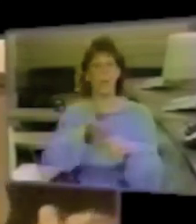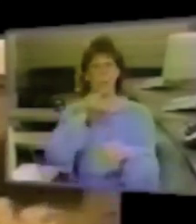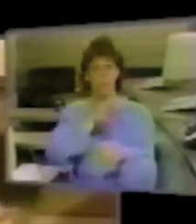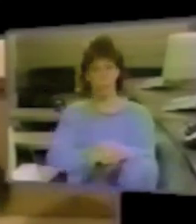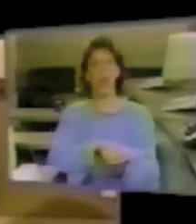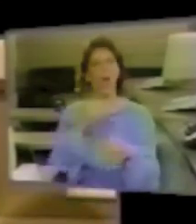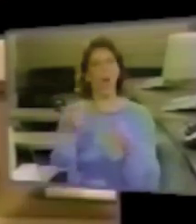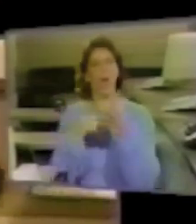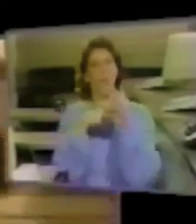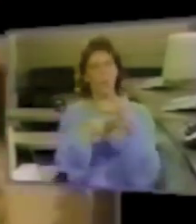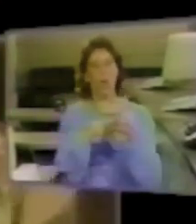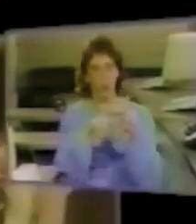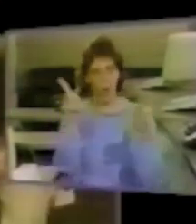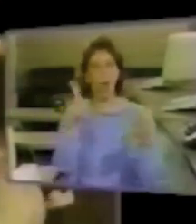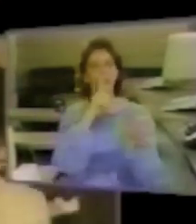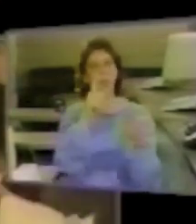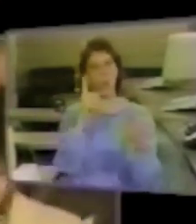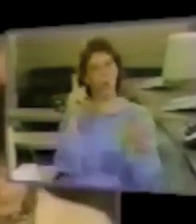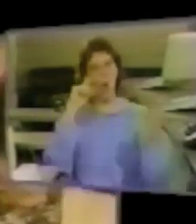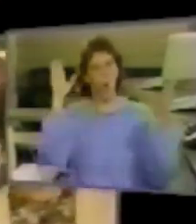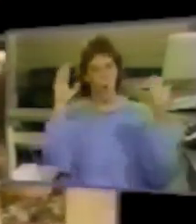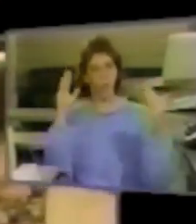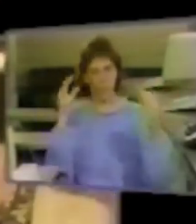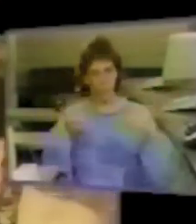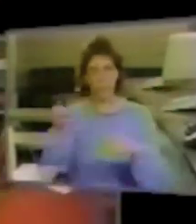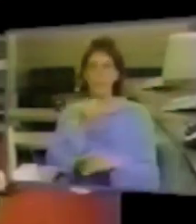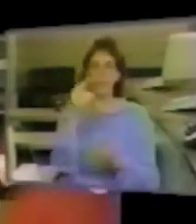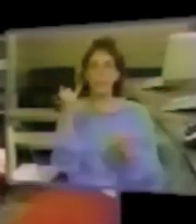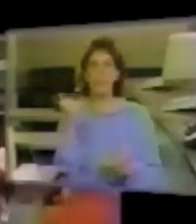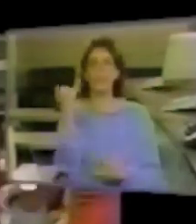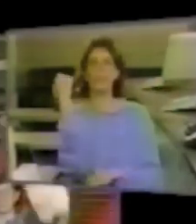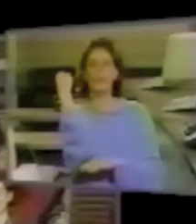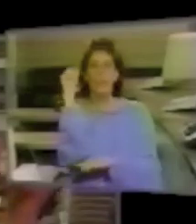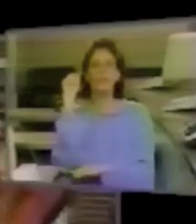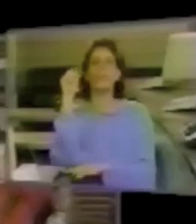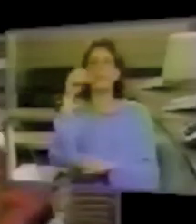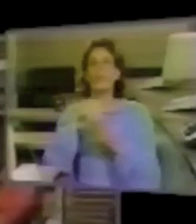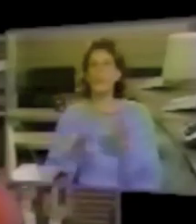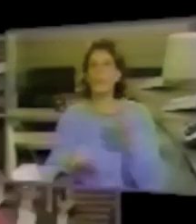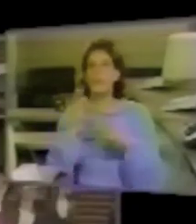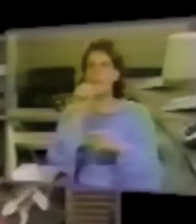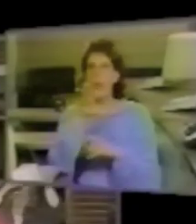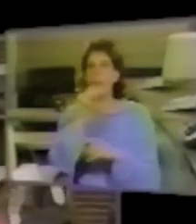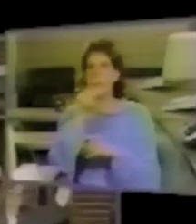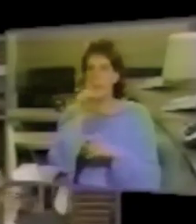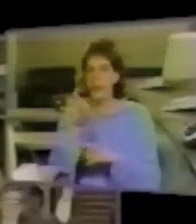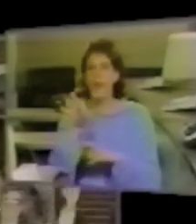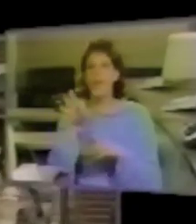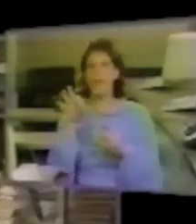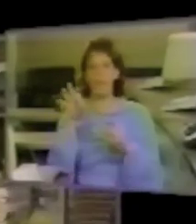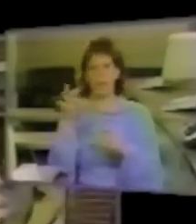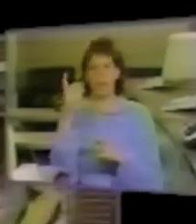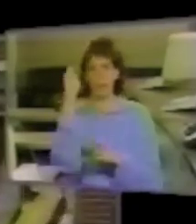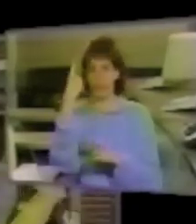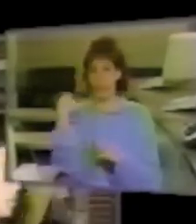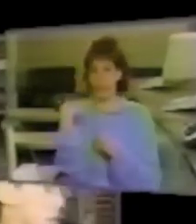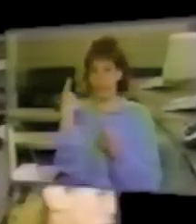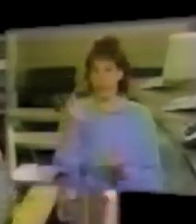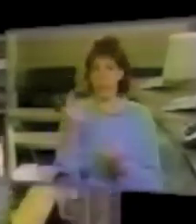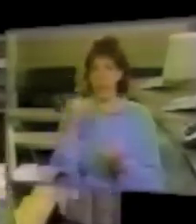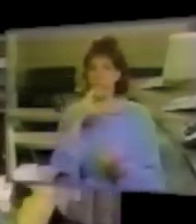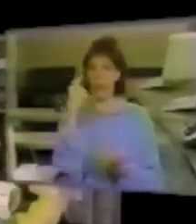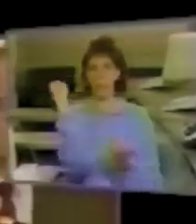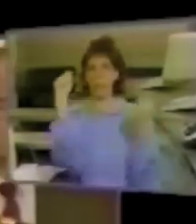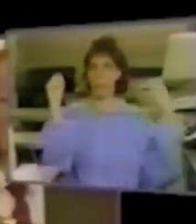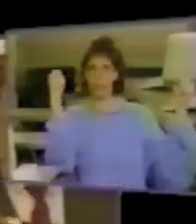ray of hope for Gallaudet University students and faculty, in contrast to the cloud of dissension that brought her resignation late